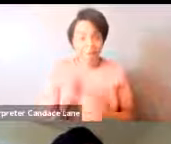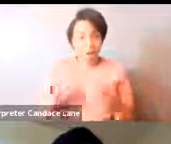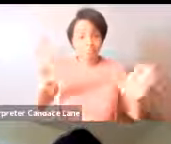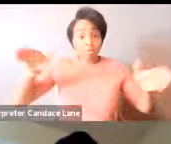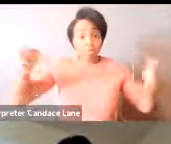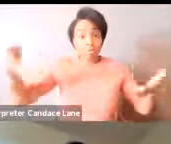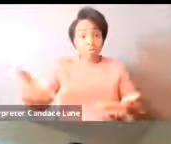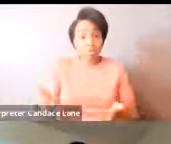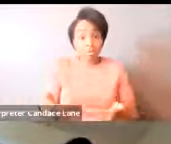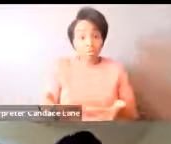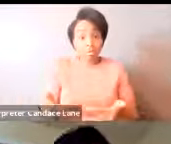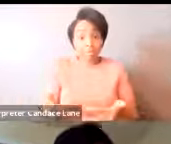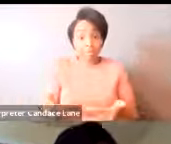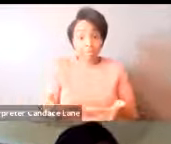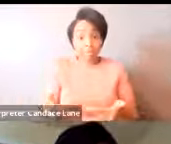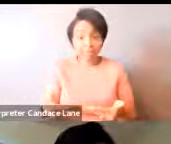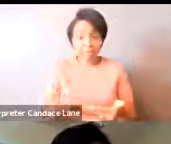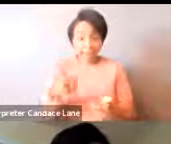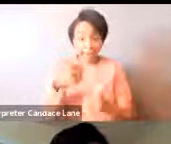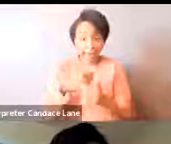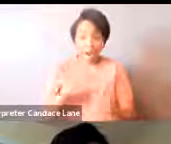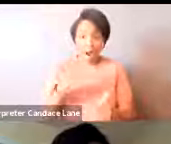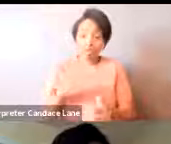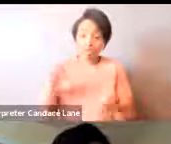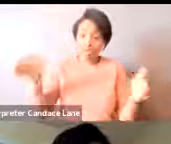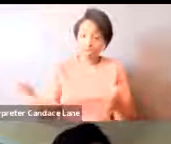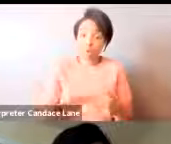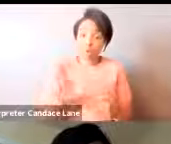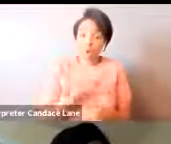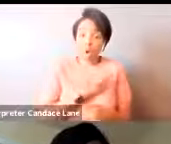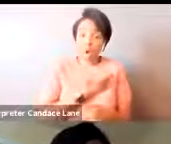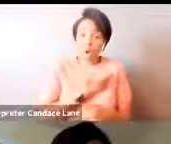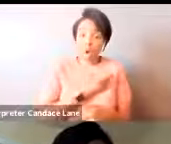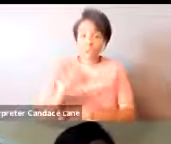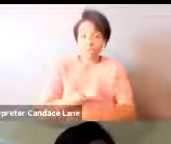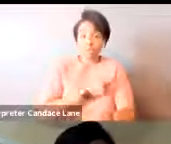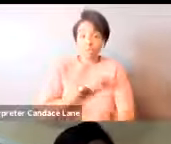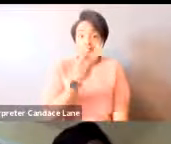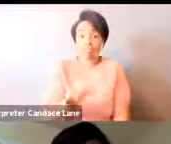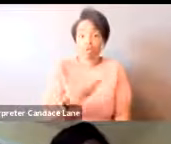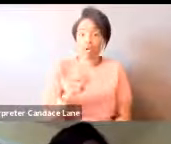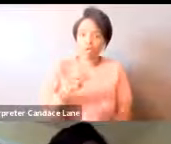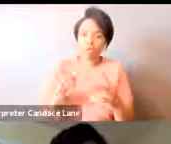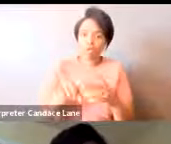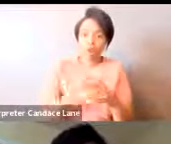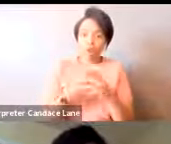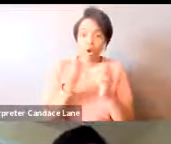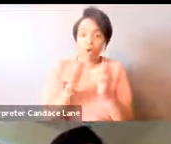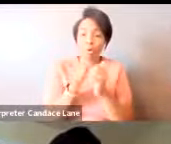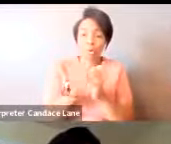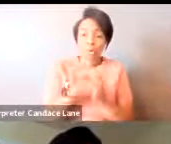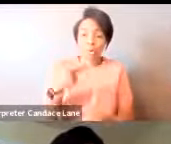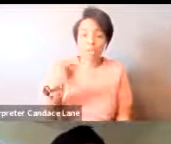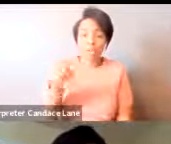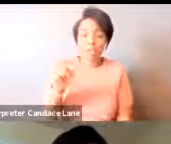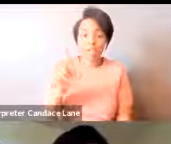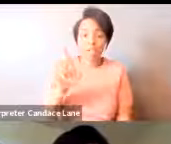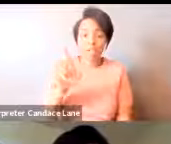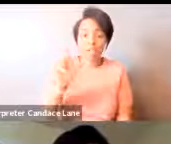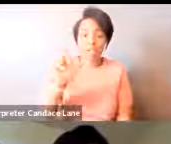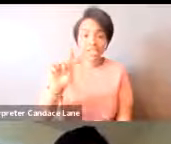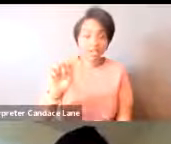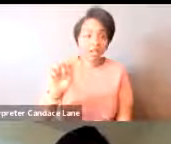our poets tonight, starting with Patricia Spears Jones.